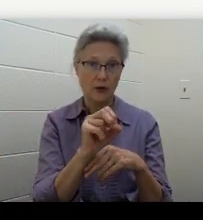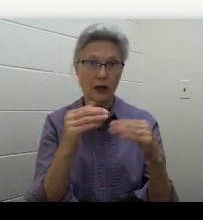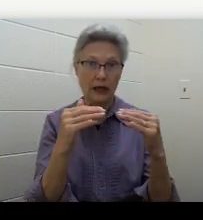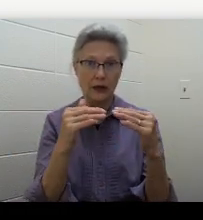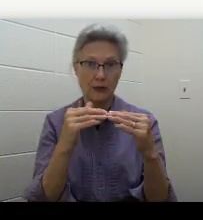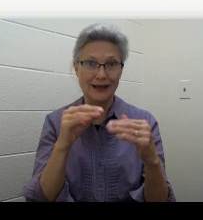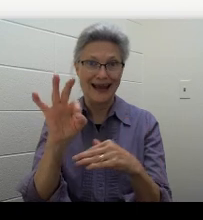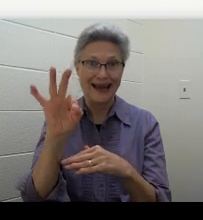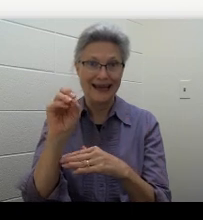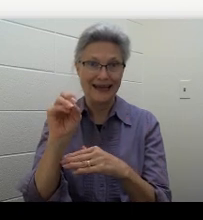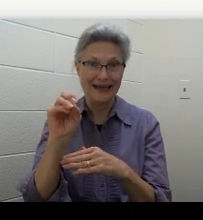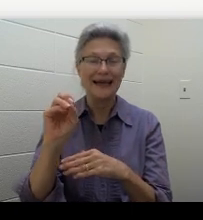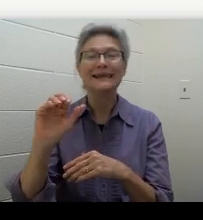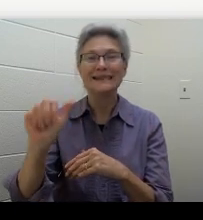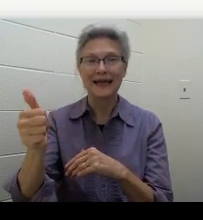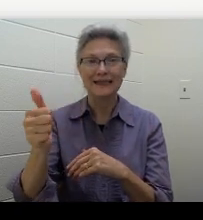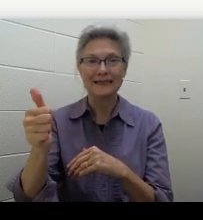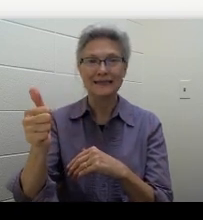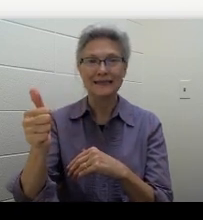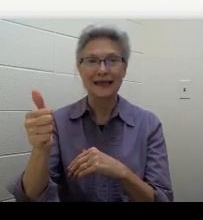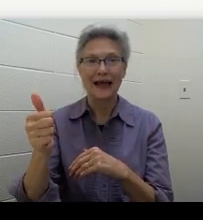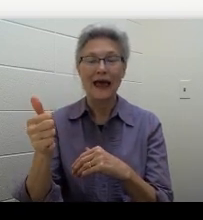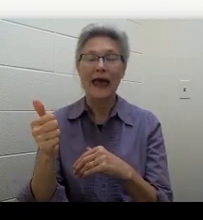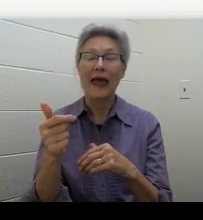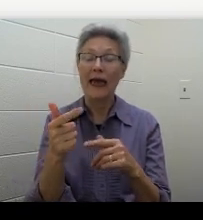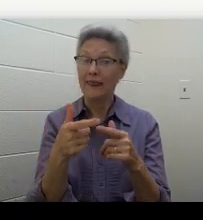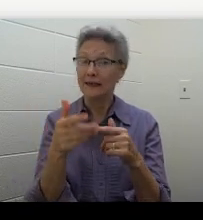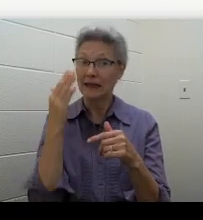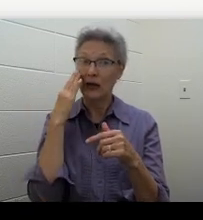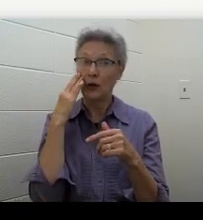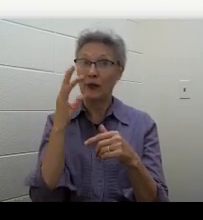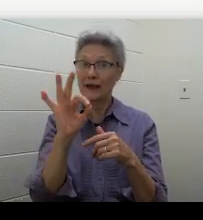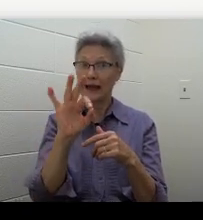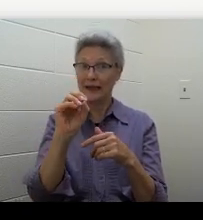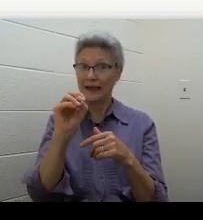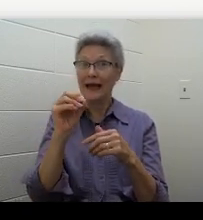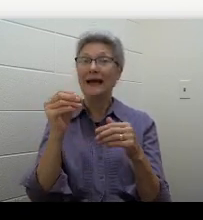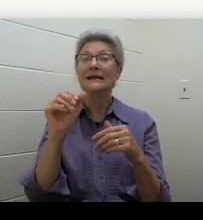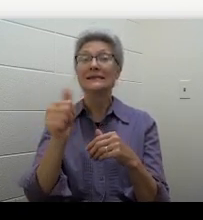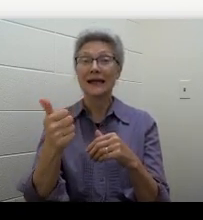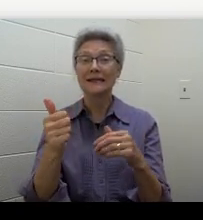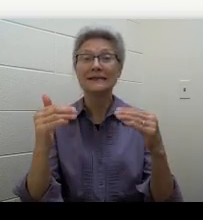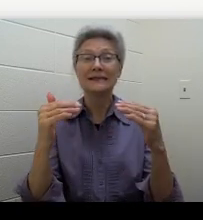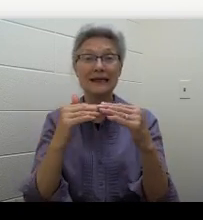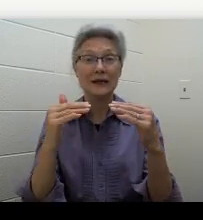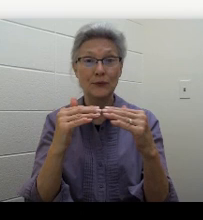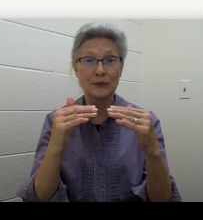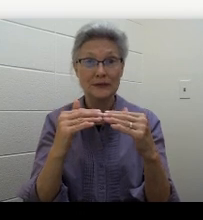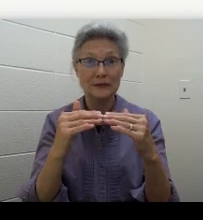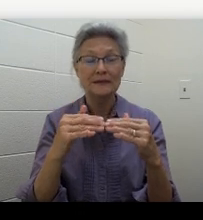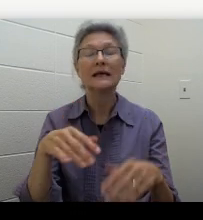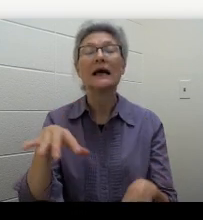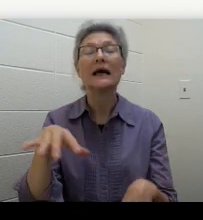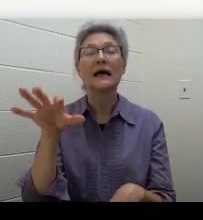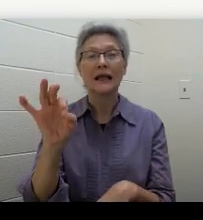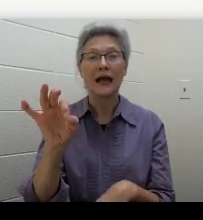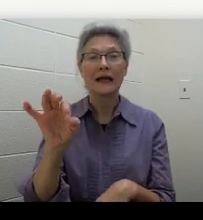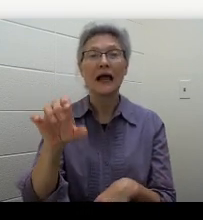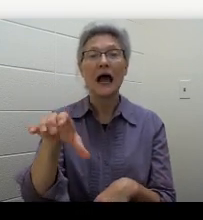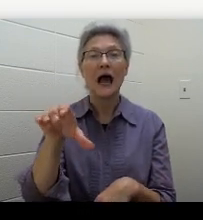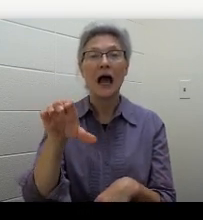be 90 tens. And in this case, I know that 90 tens is the same as